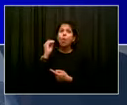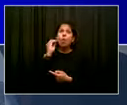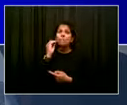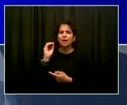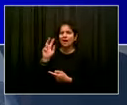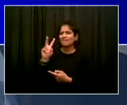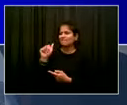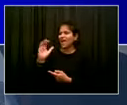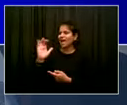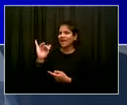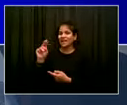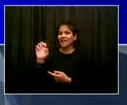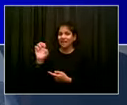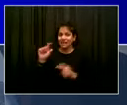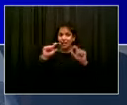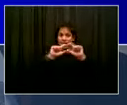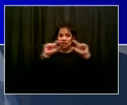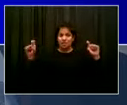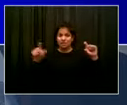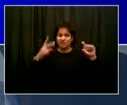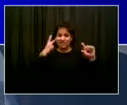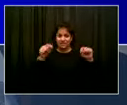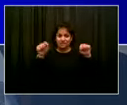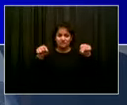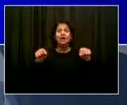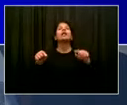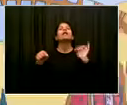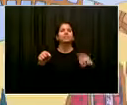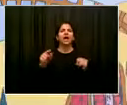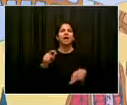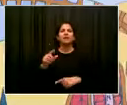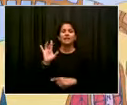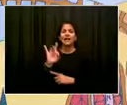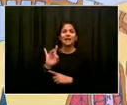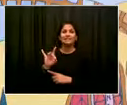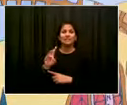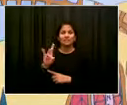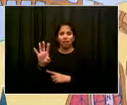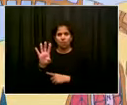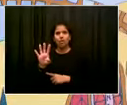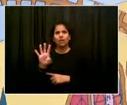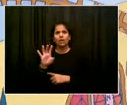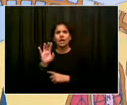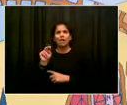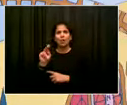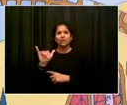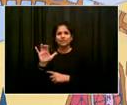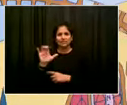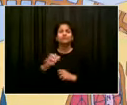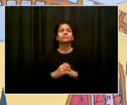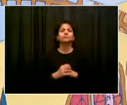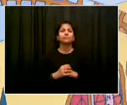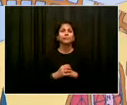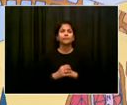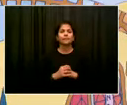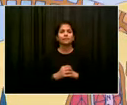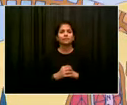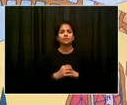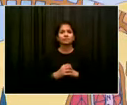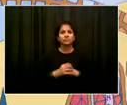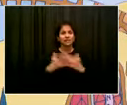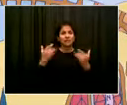877-VAX-4-NYC, number 4, 877-VAX-4-NYC. Once you sign up, you'll get a provider will call you,